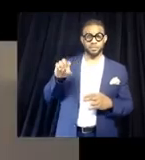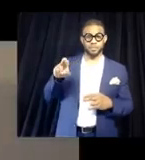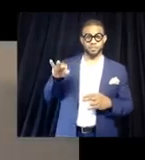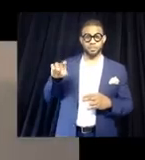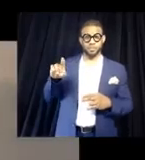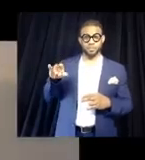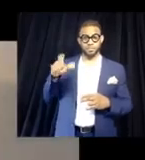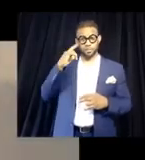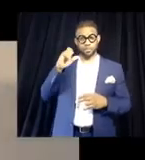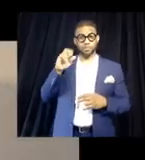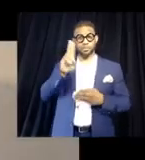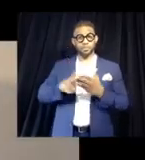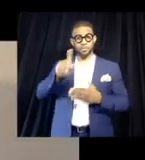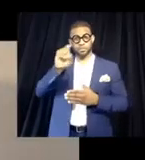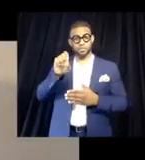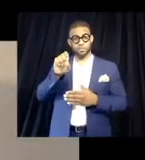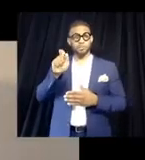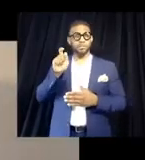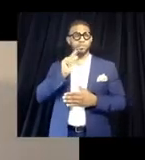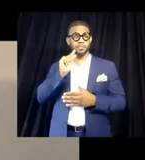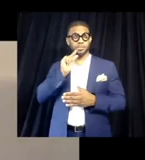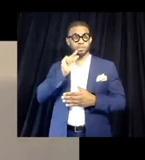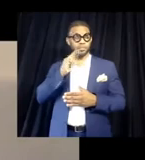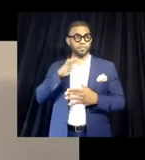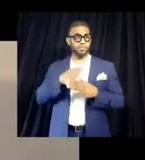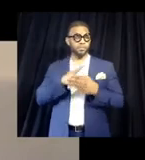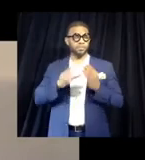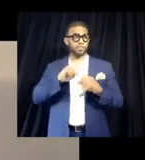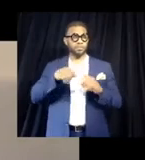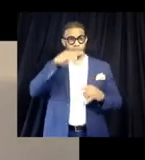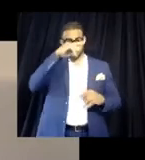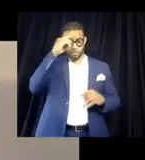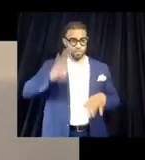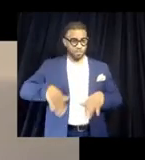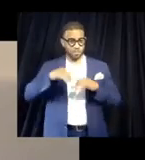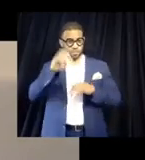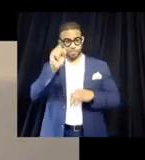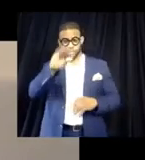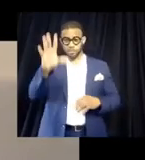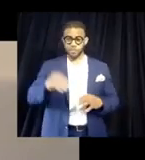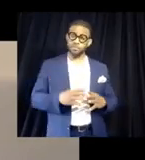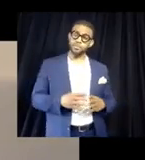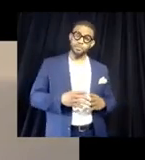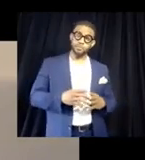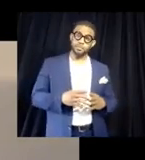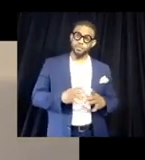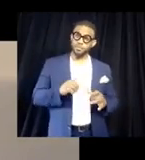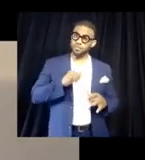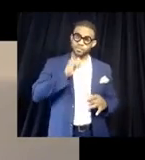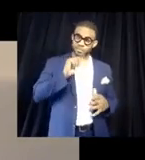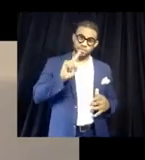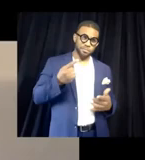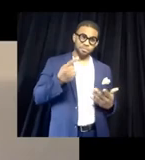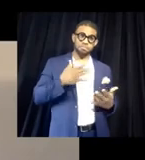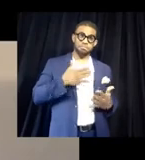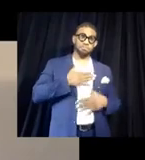University of Texas at San Antonio. I would like to share a story about Black childhoods in South Africa. This